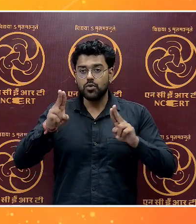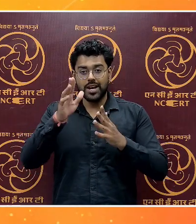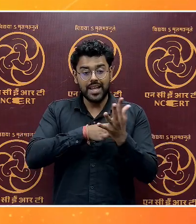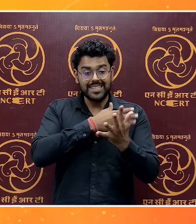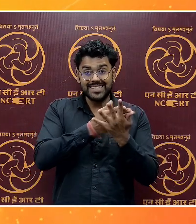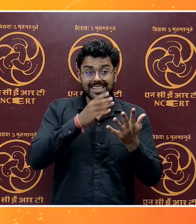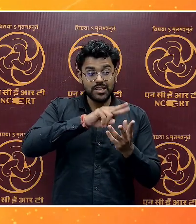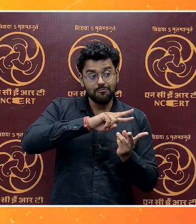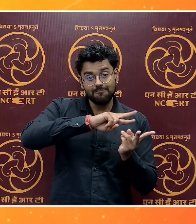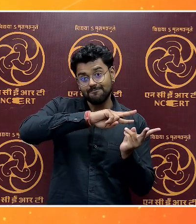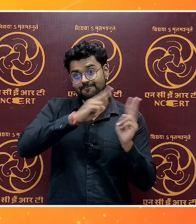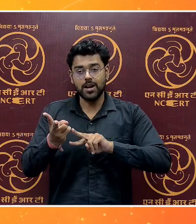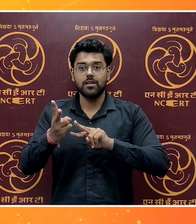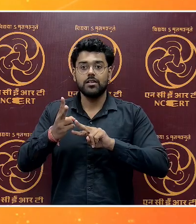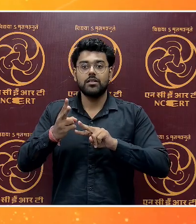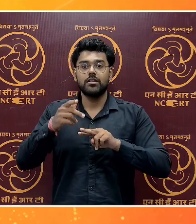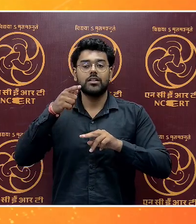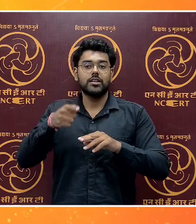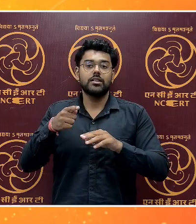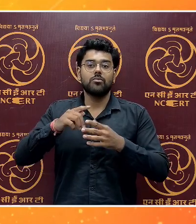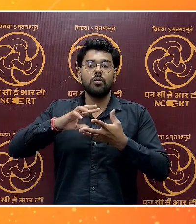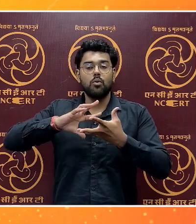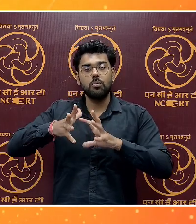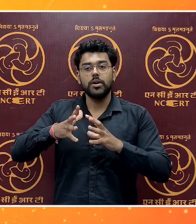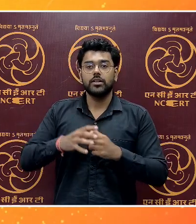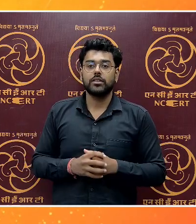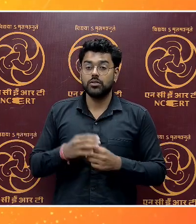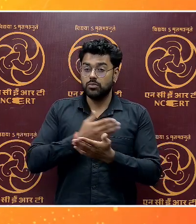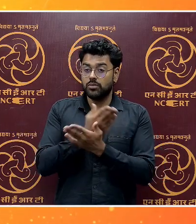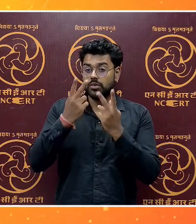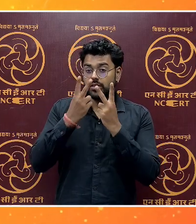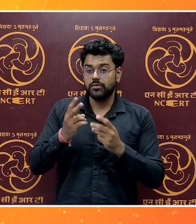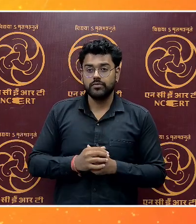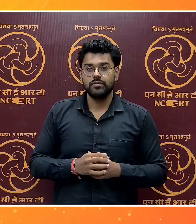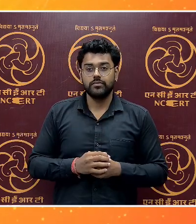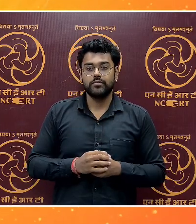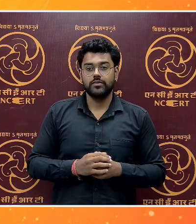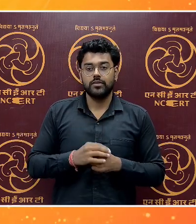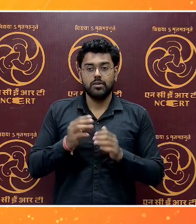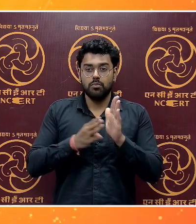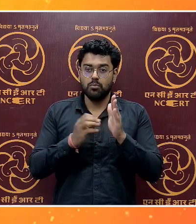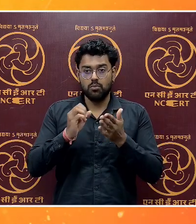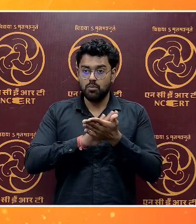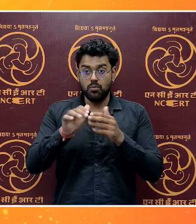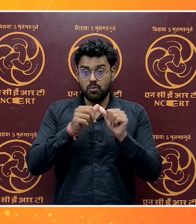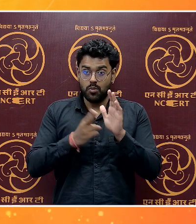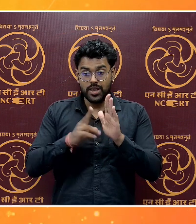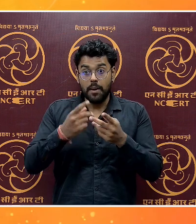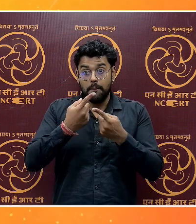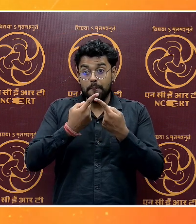be successfully uploaded into the system. So as you can see, I have added Mohan as a single, but other